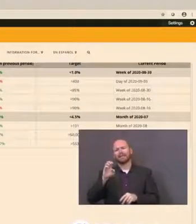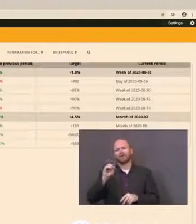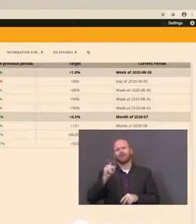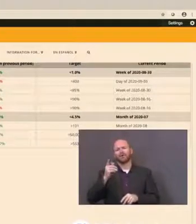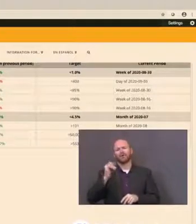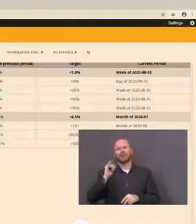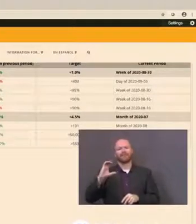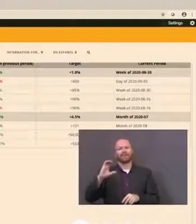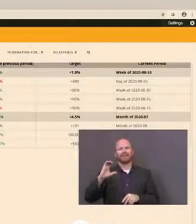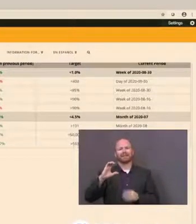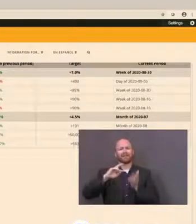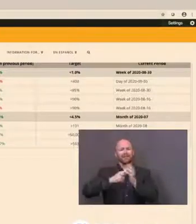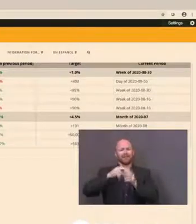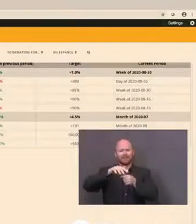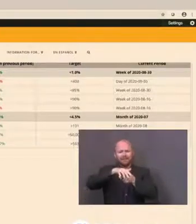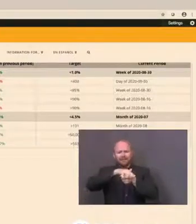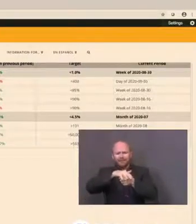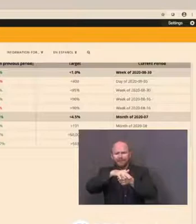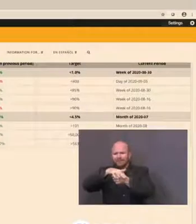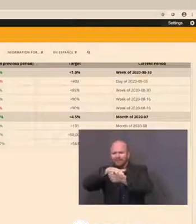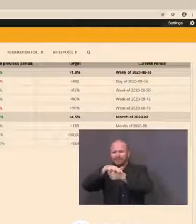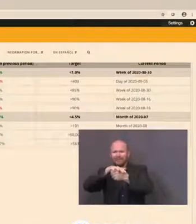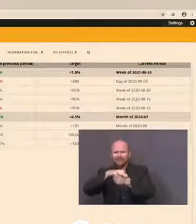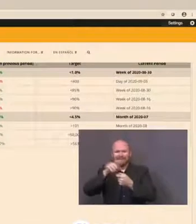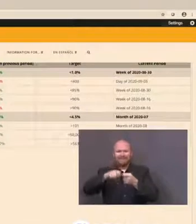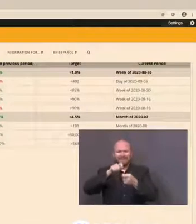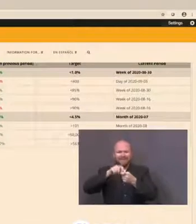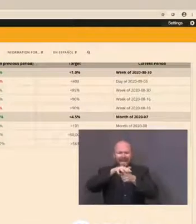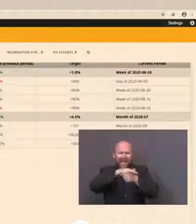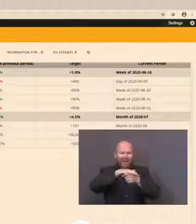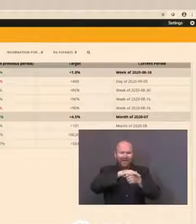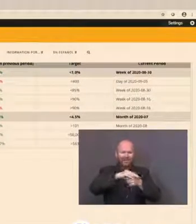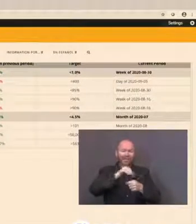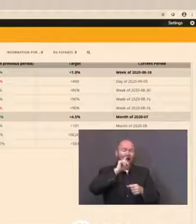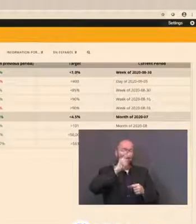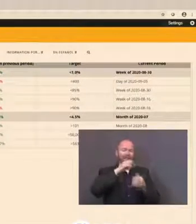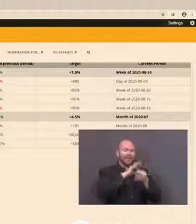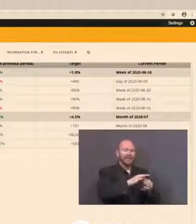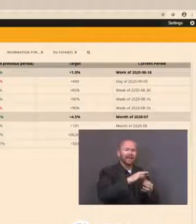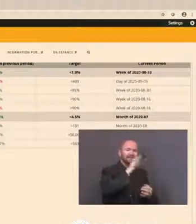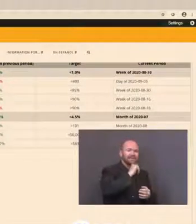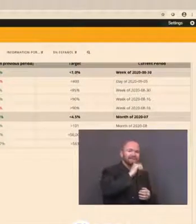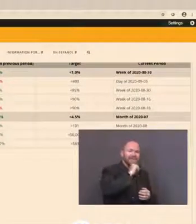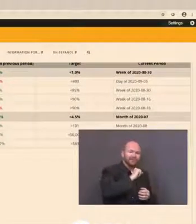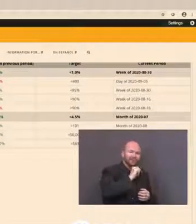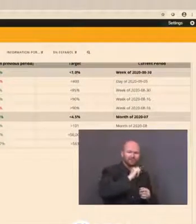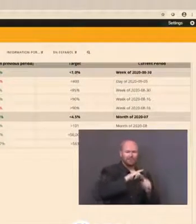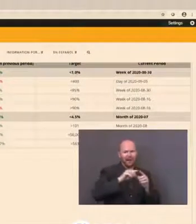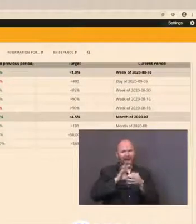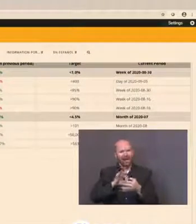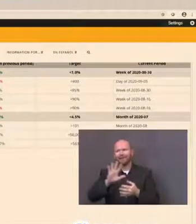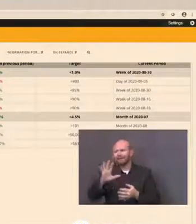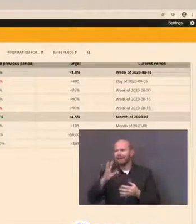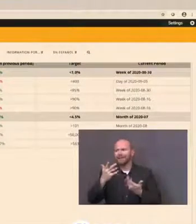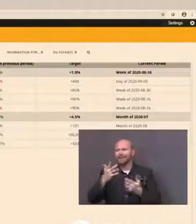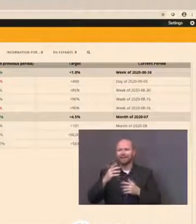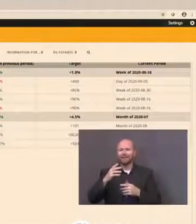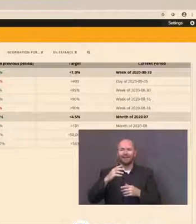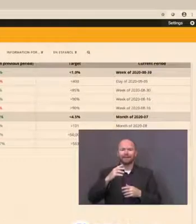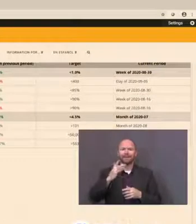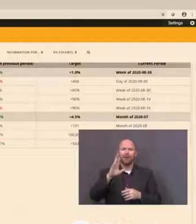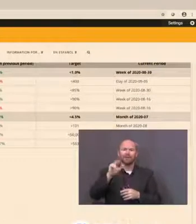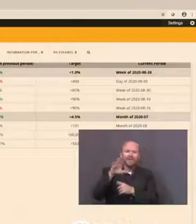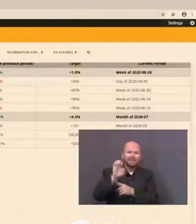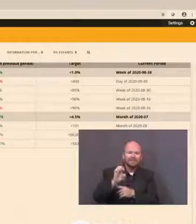for example, for vulnerable populations. So not just the age data, but other demographic data. We've previously